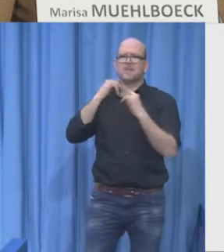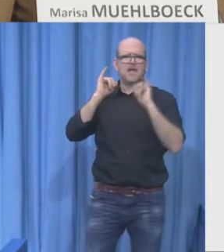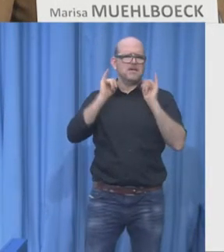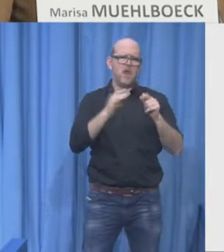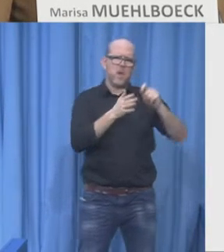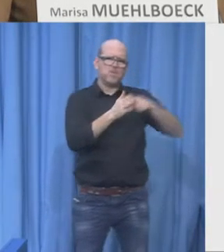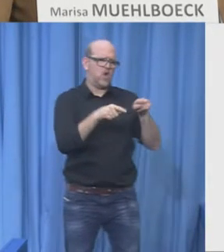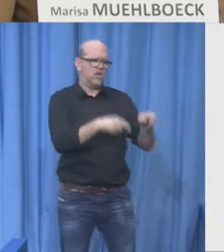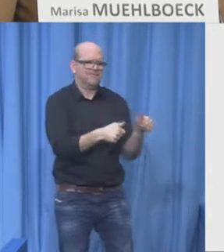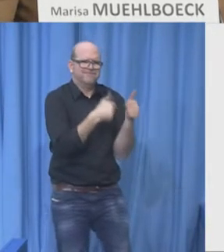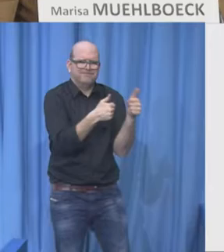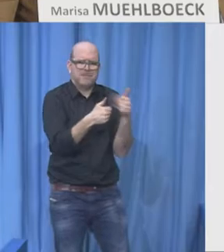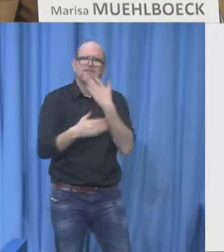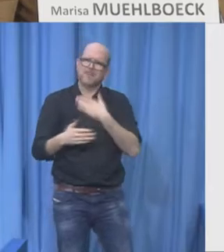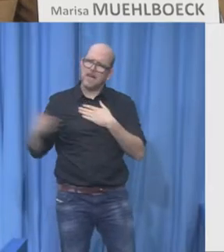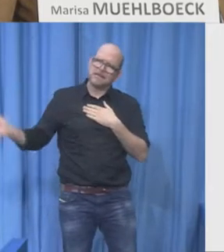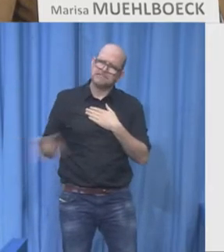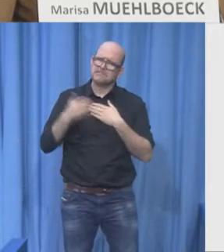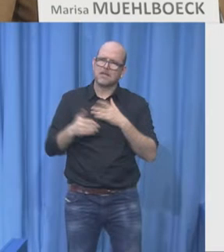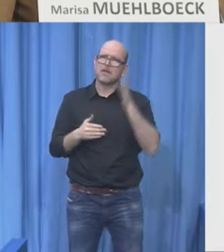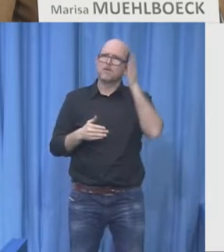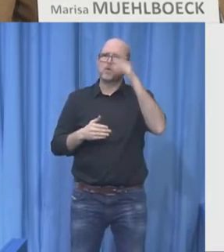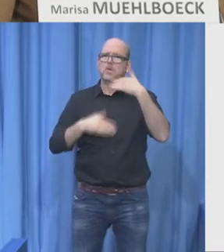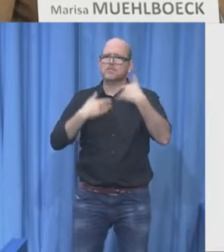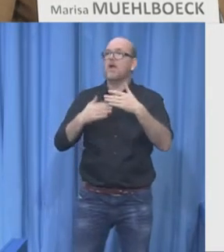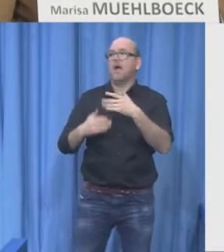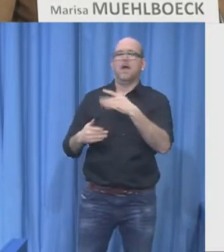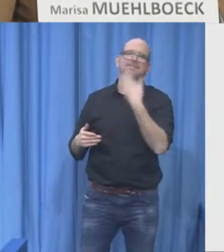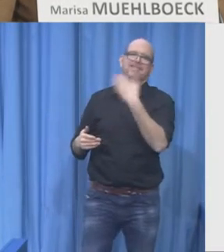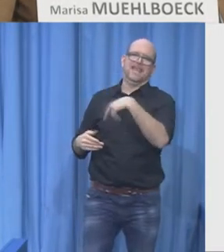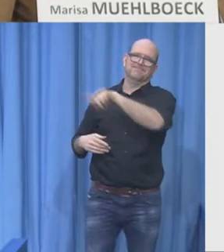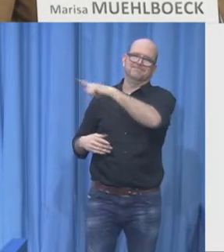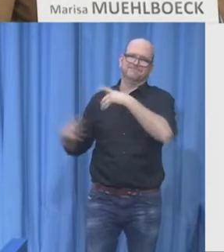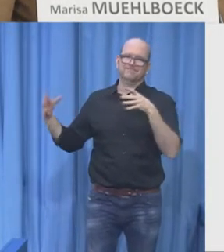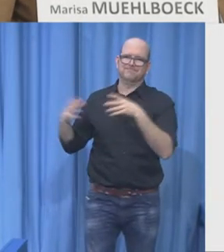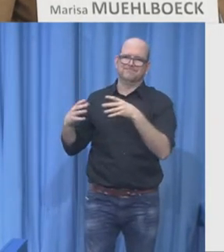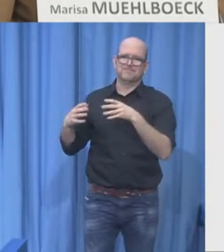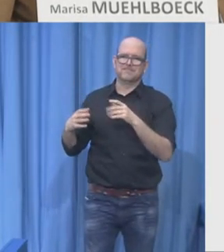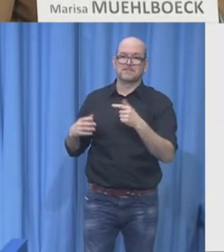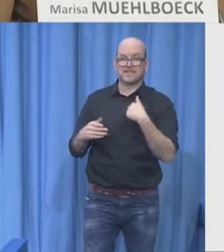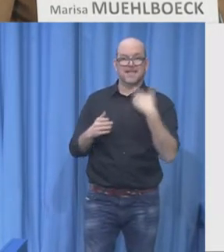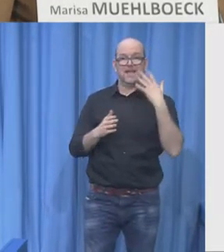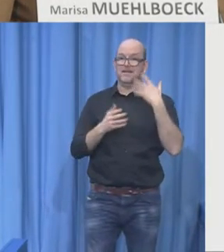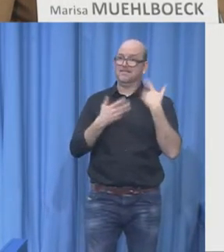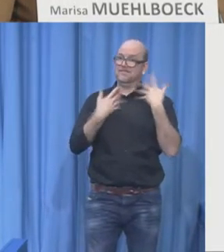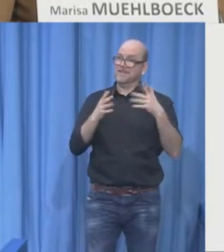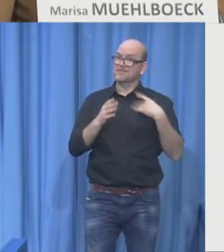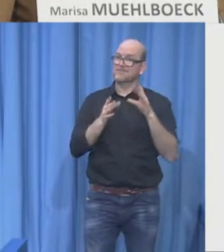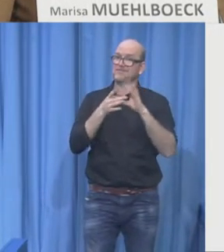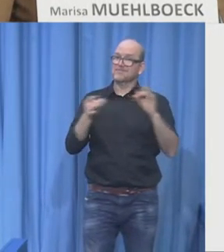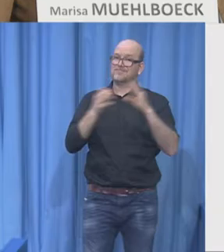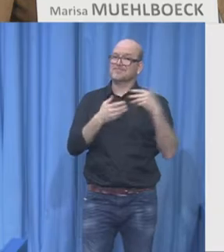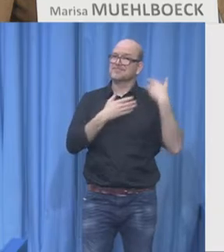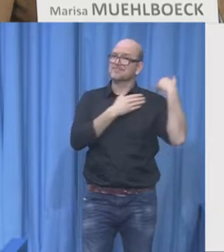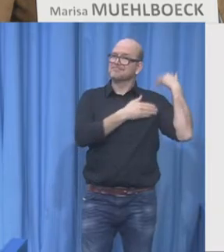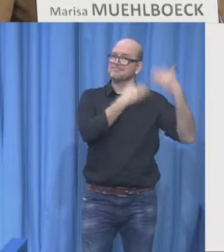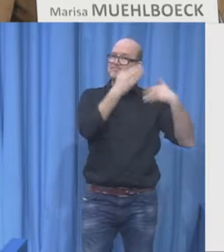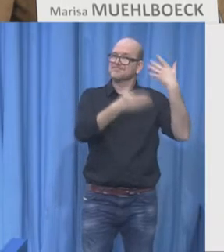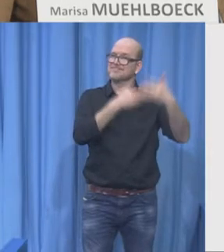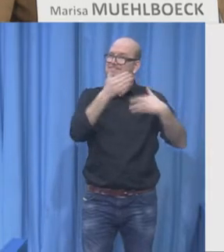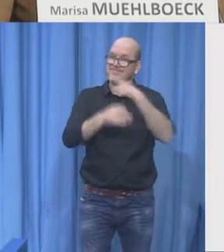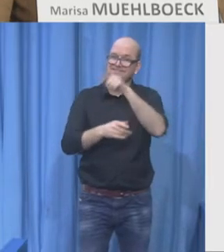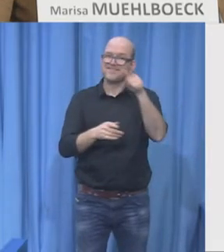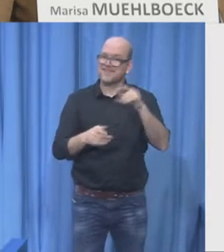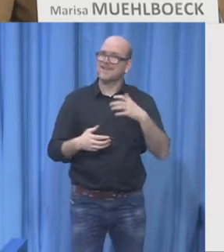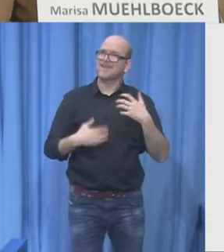least, well, there is the story. Our value proposition is very clear and easy to tell,